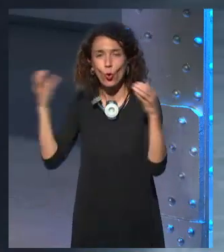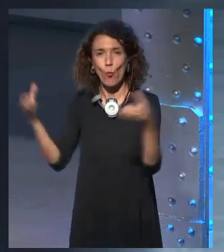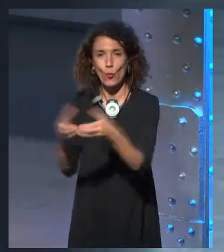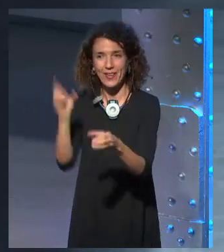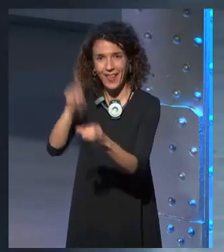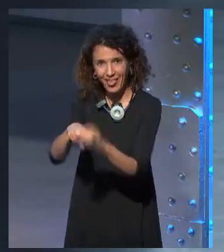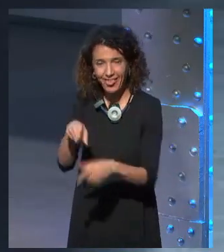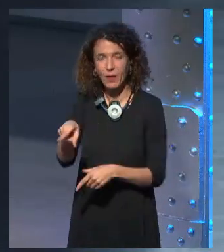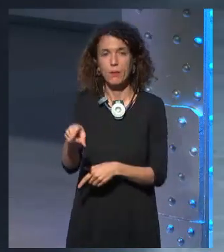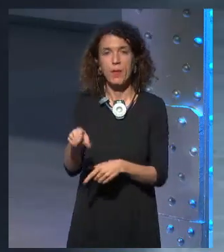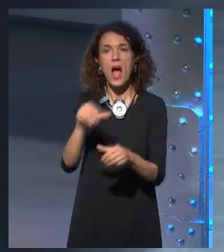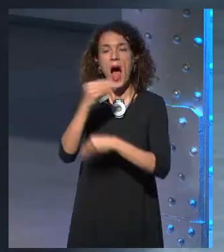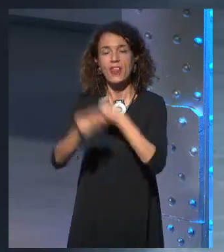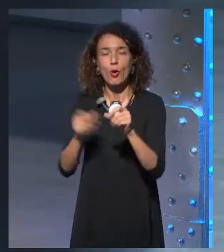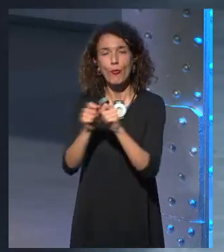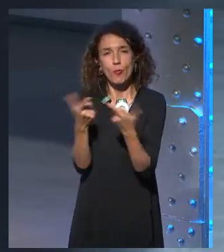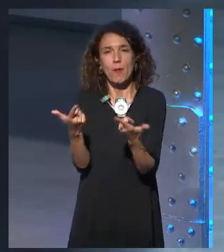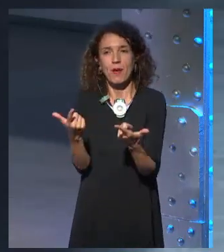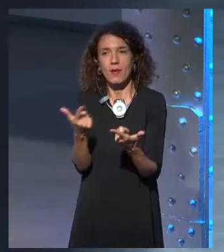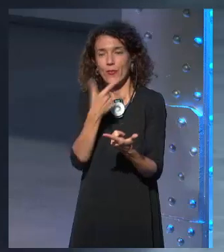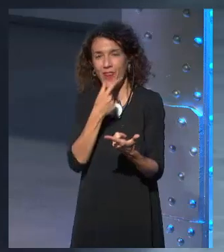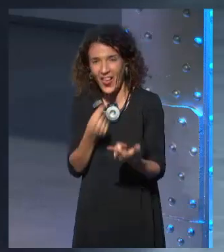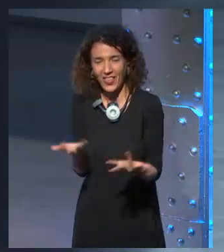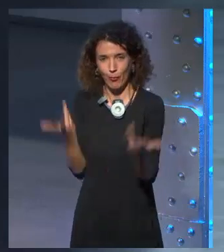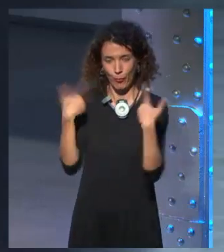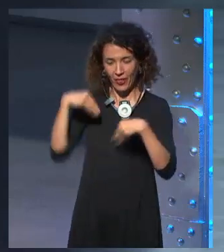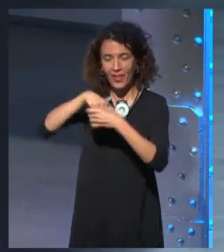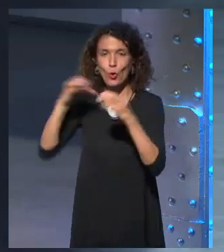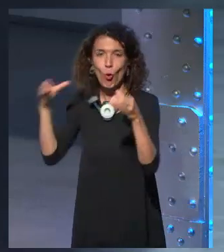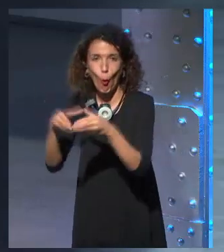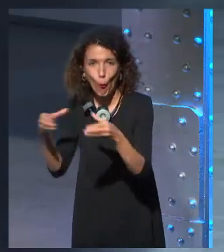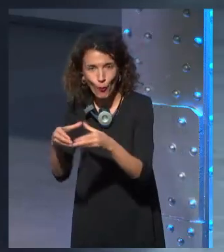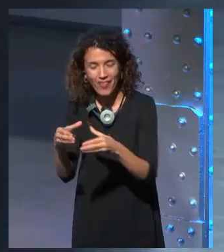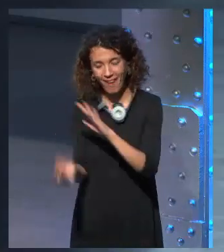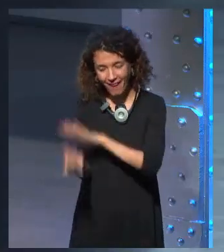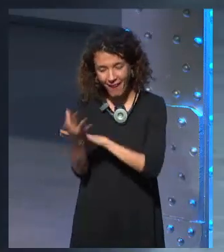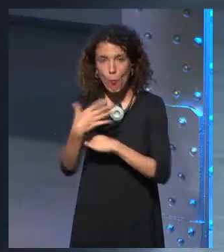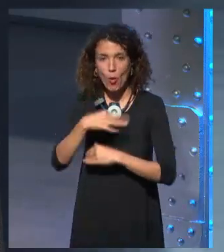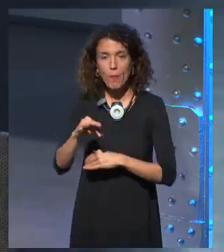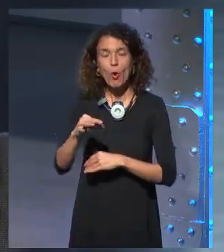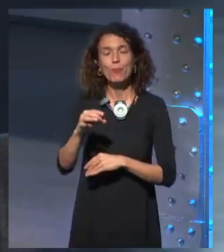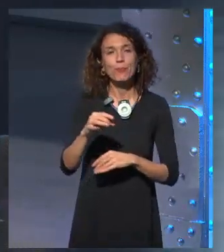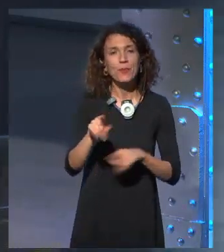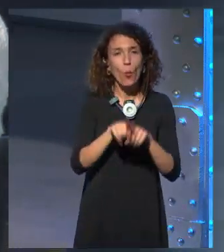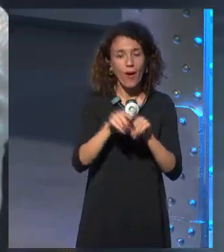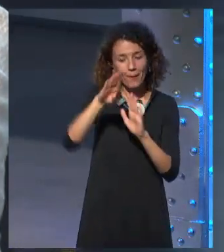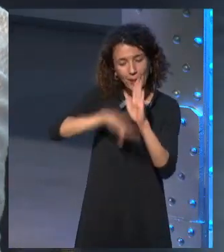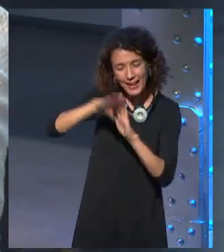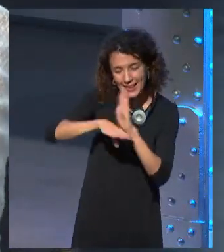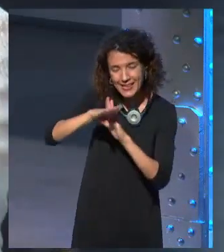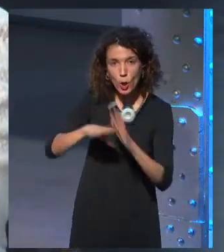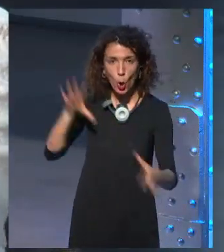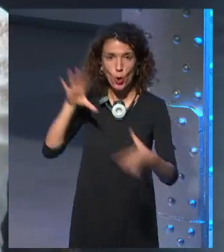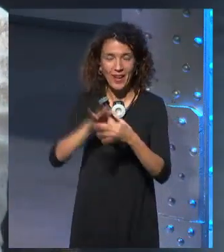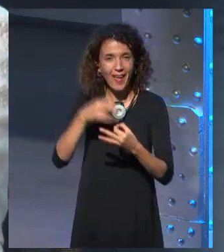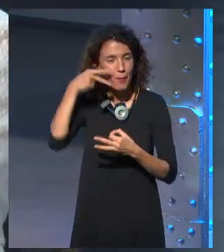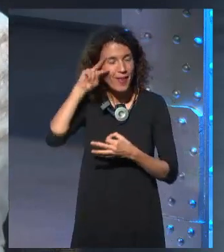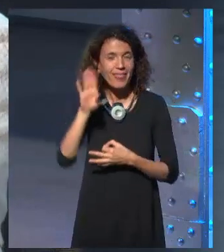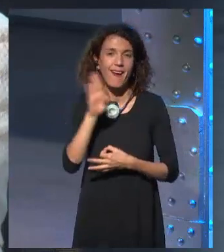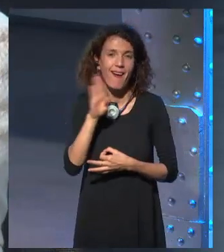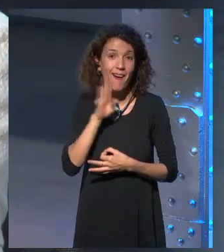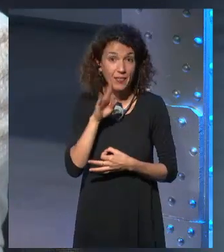fluid way in the community, we can build playlists that connect those experiences. And so in that way, we're starting